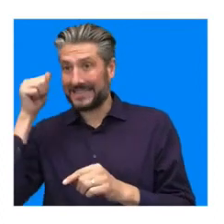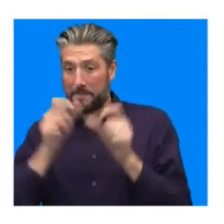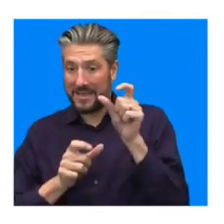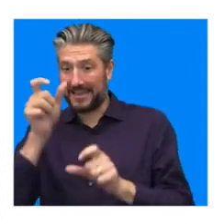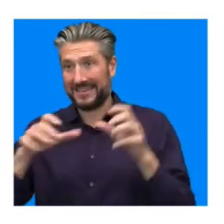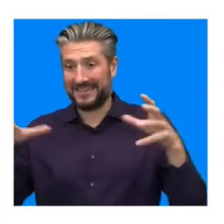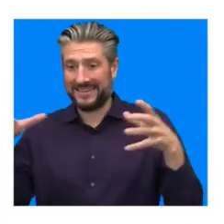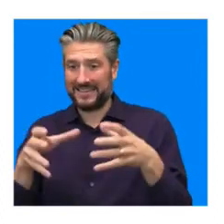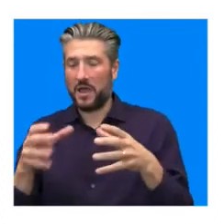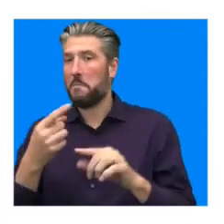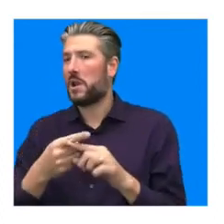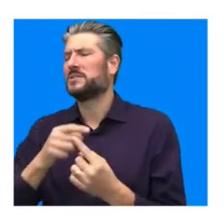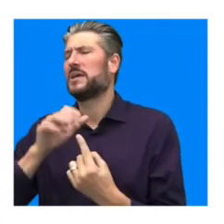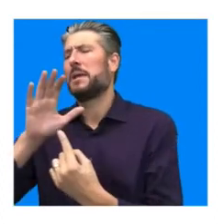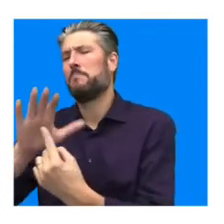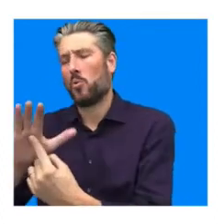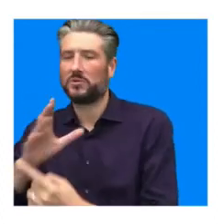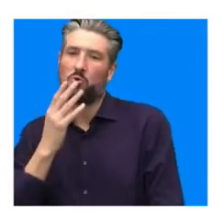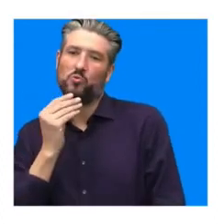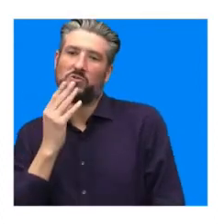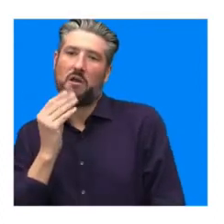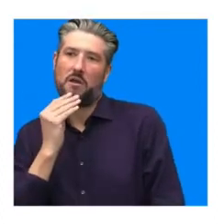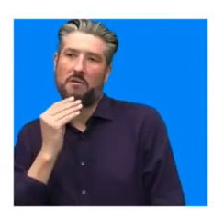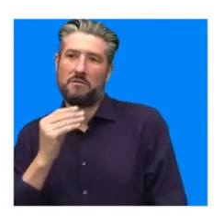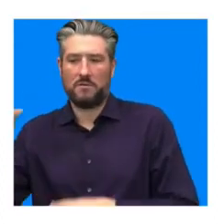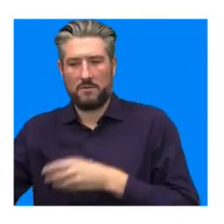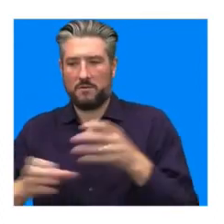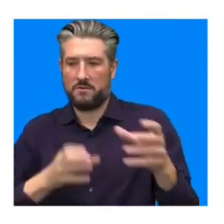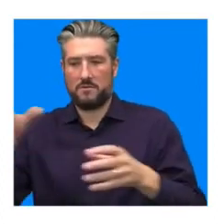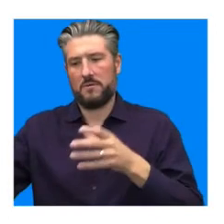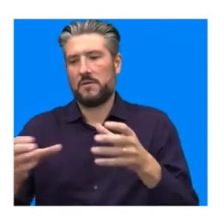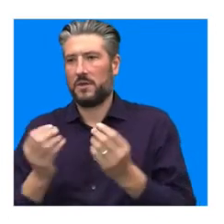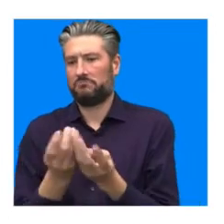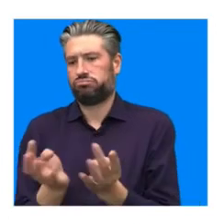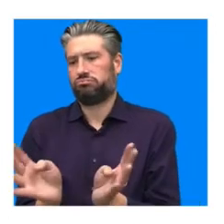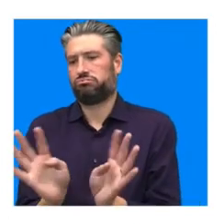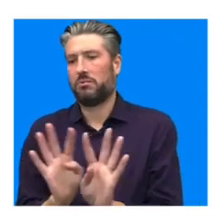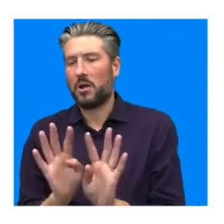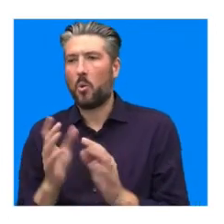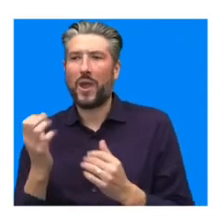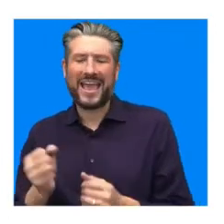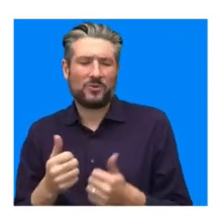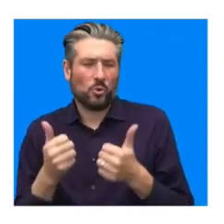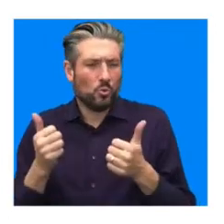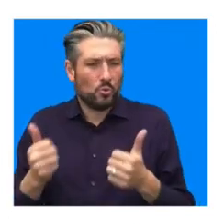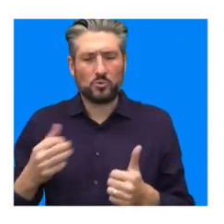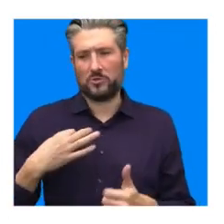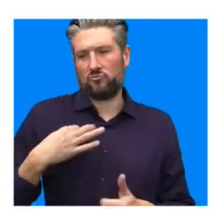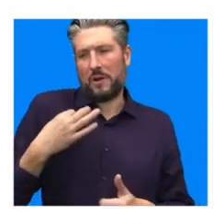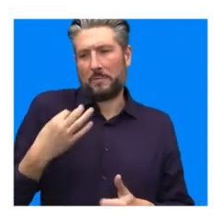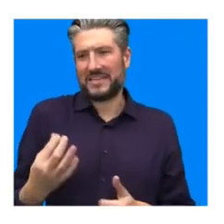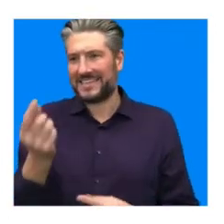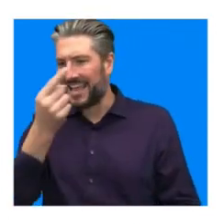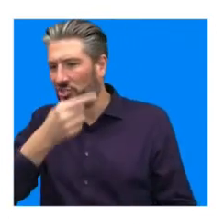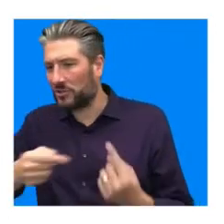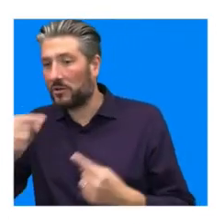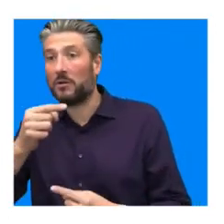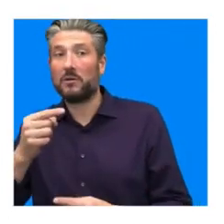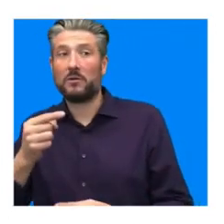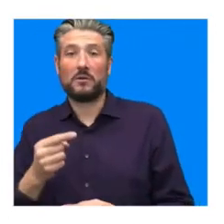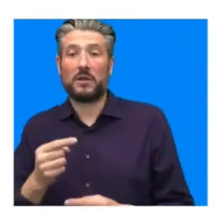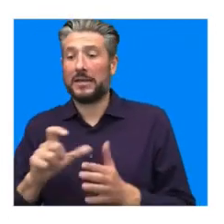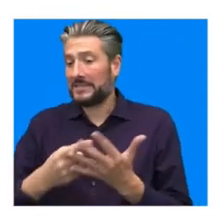users. And we had just a great representation of users with disabilities who were developers, who were